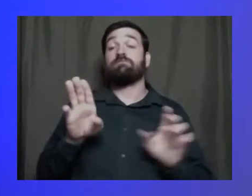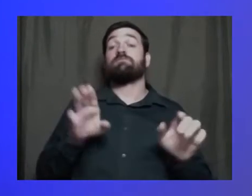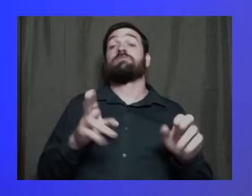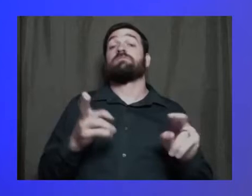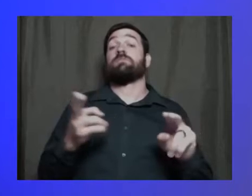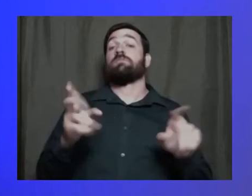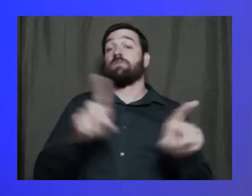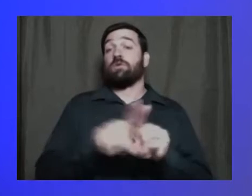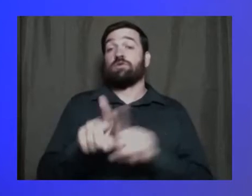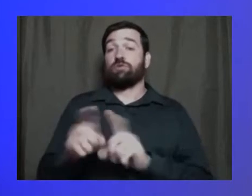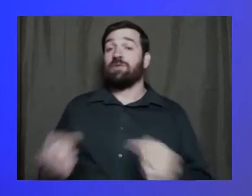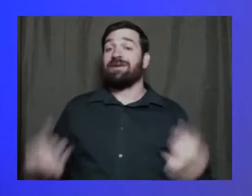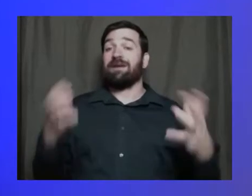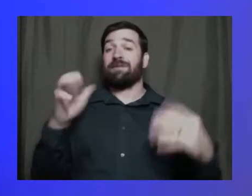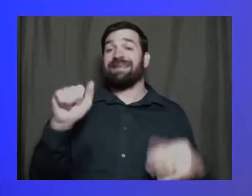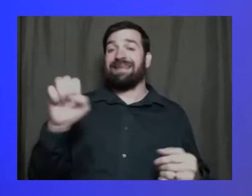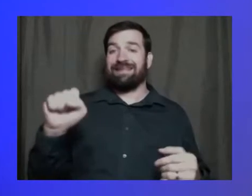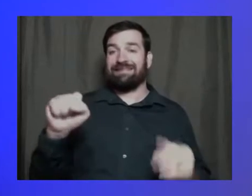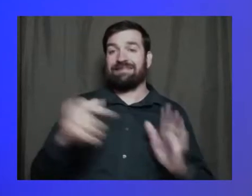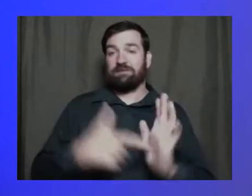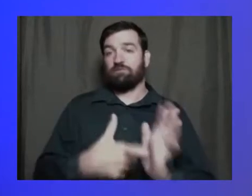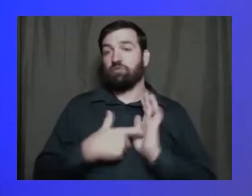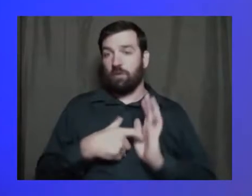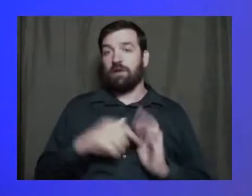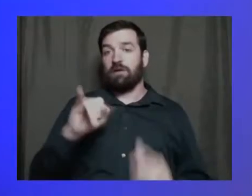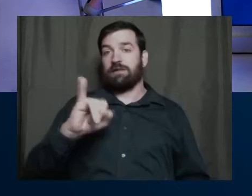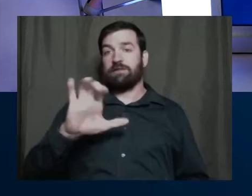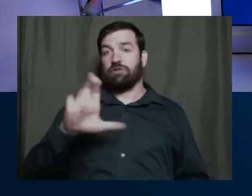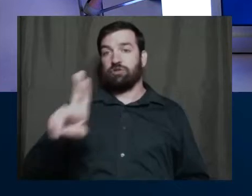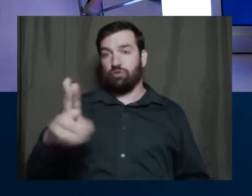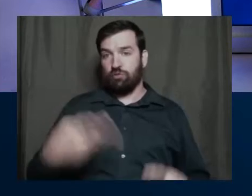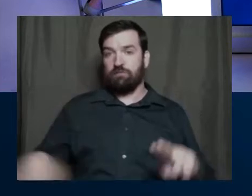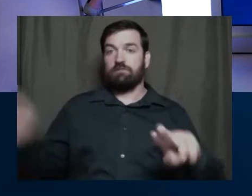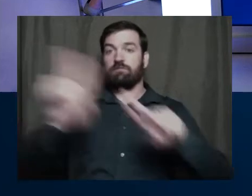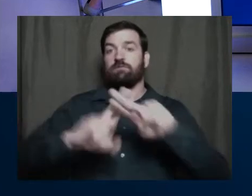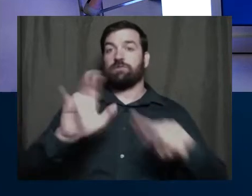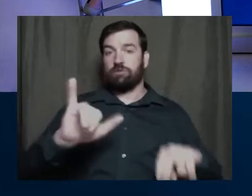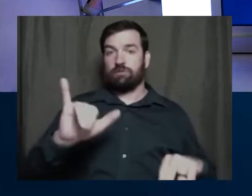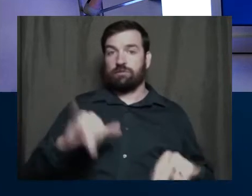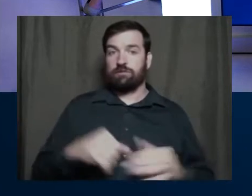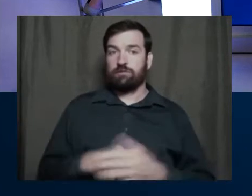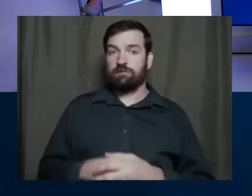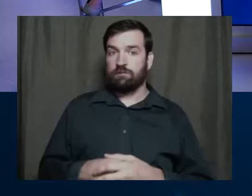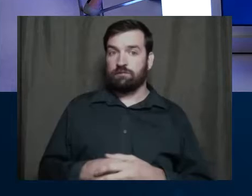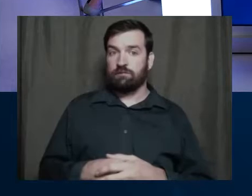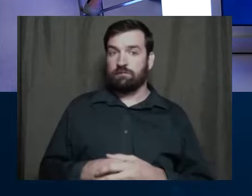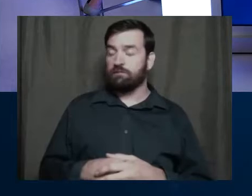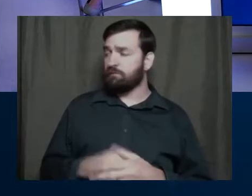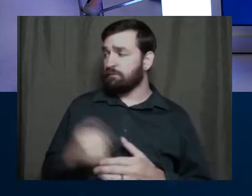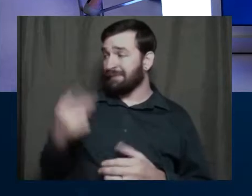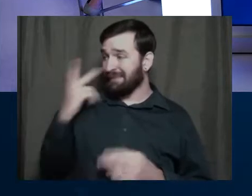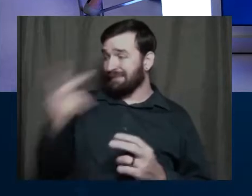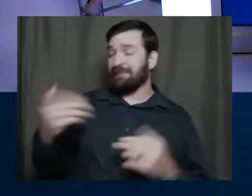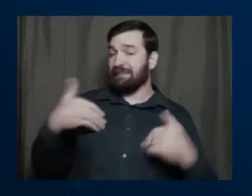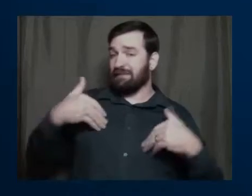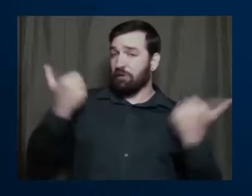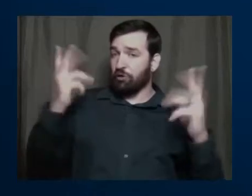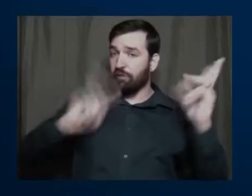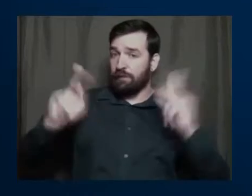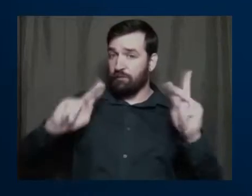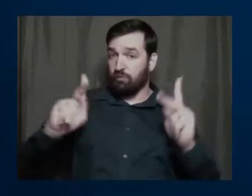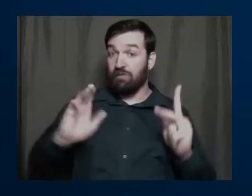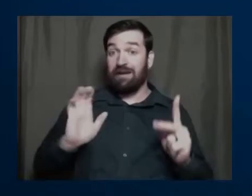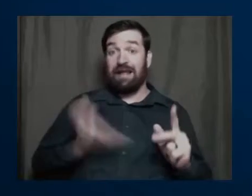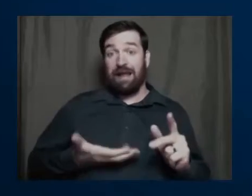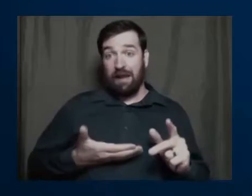cases requiring ICU care as well. And I'm just saying, well, Hawk, we're seeing a younger population inside the hospital, even with our age distribution.